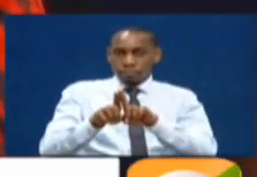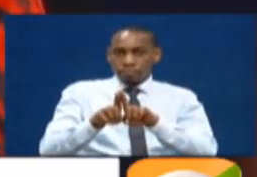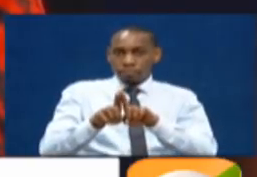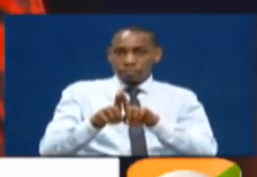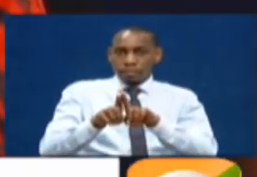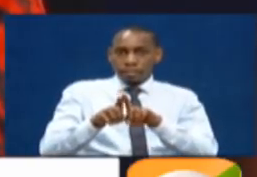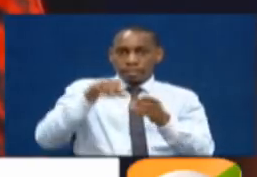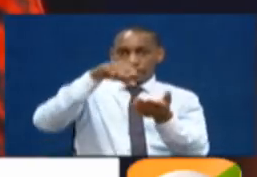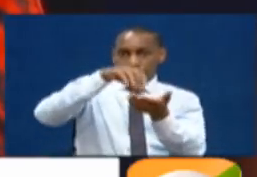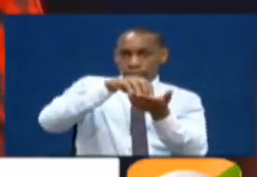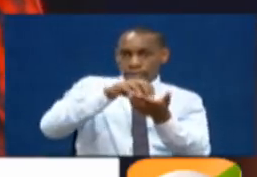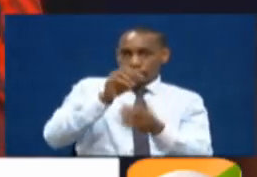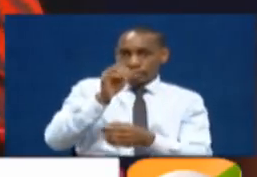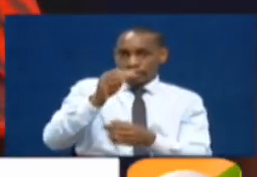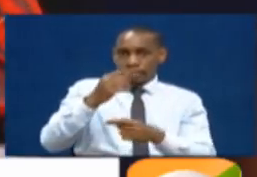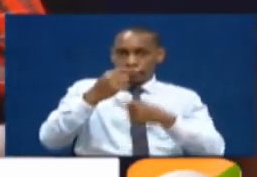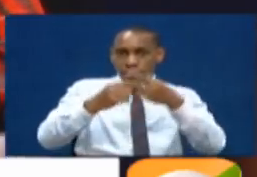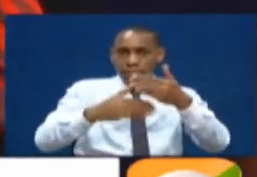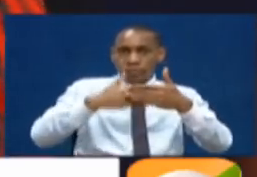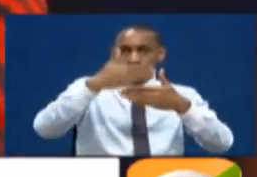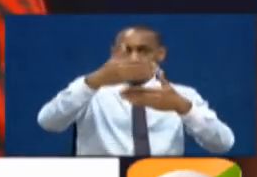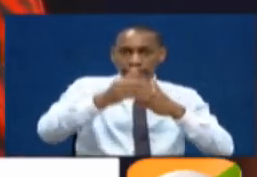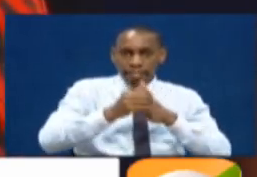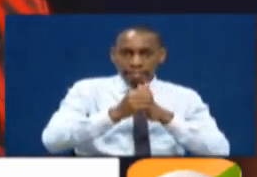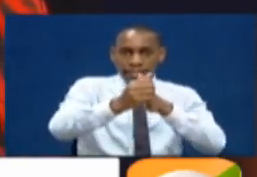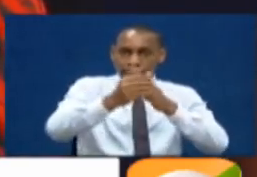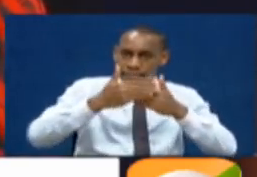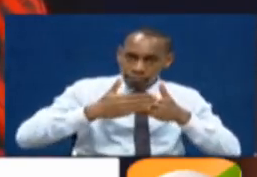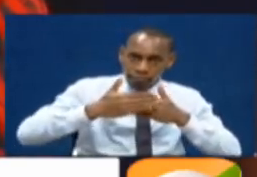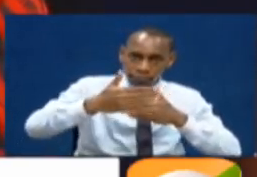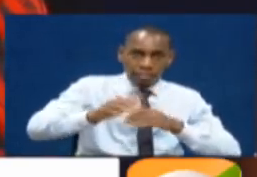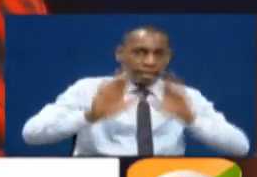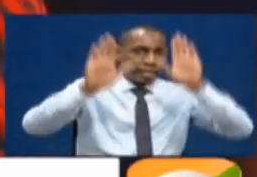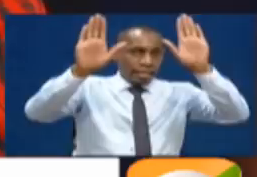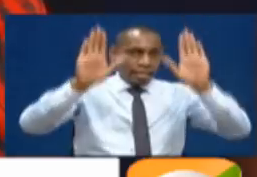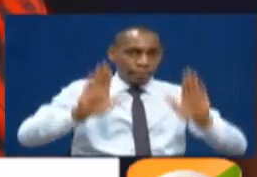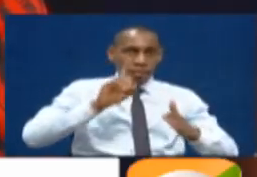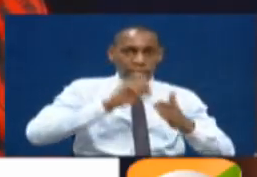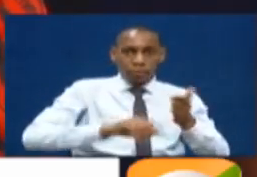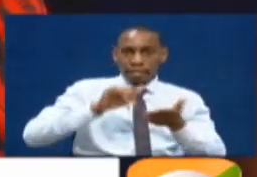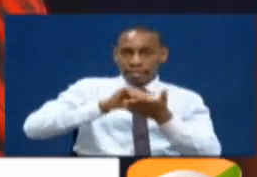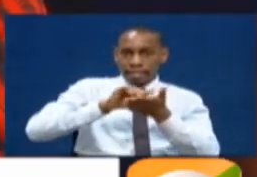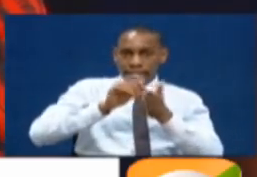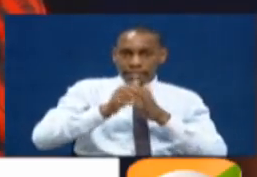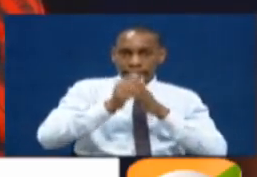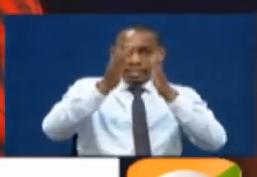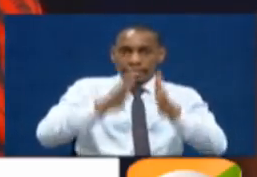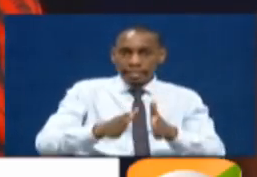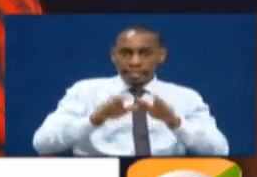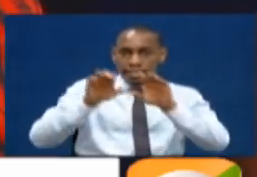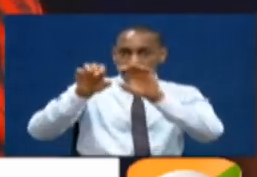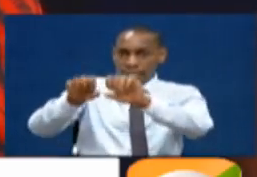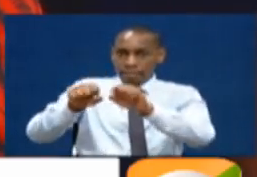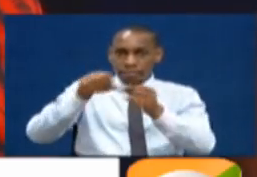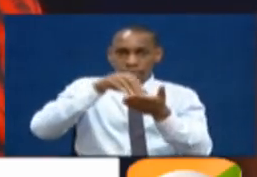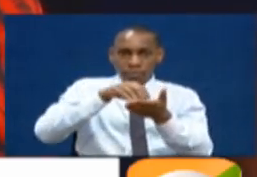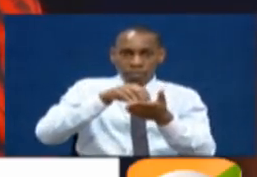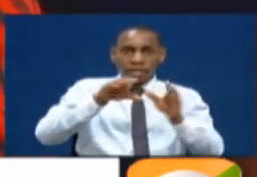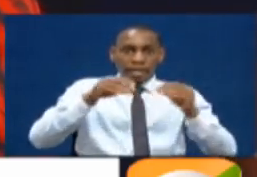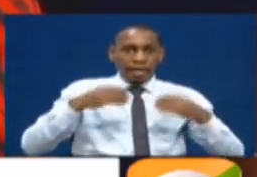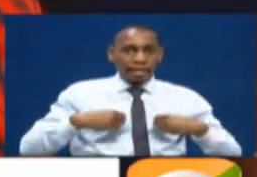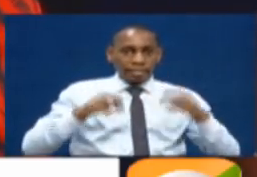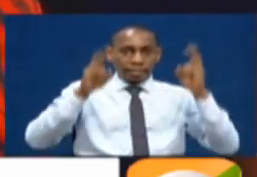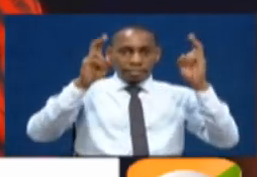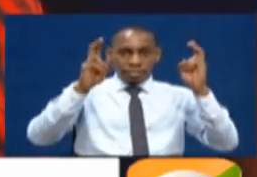even as we get into the next leadership upfront, it's important that the leaders that are coming up should take up these issues and allow